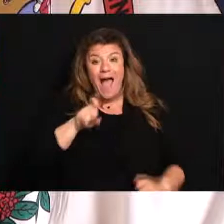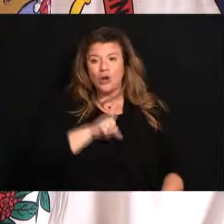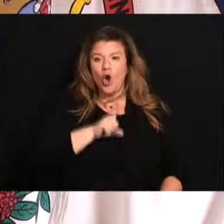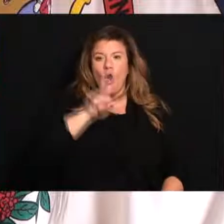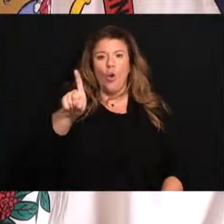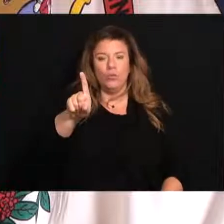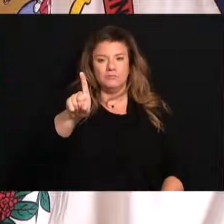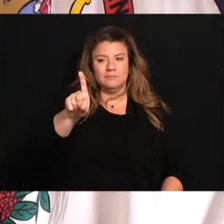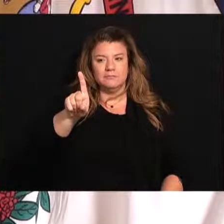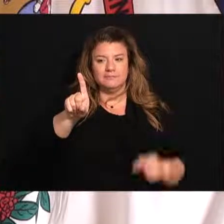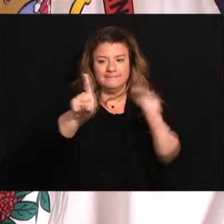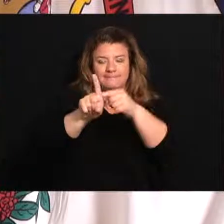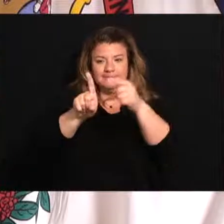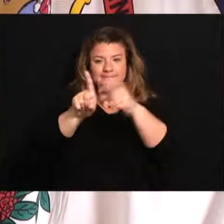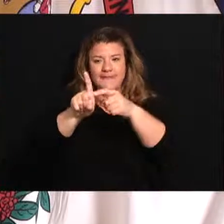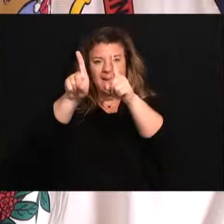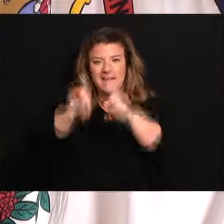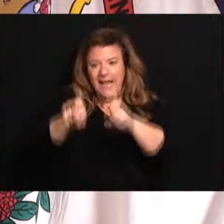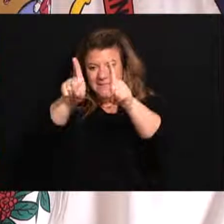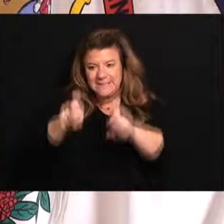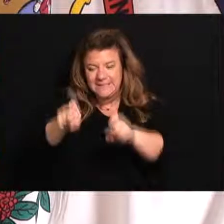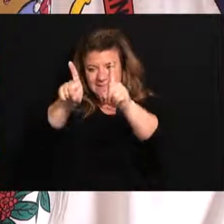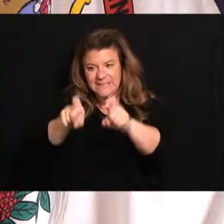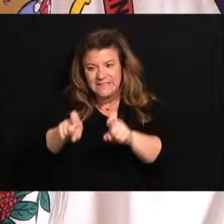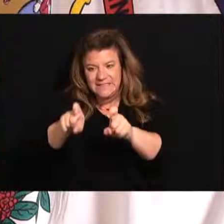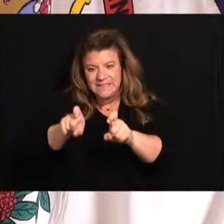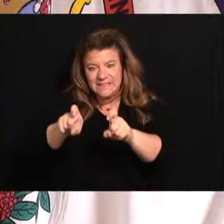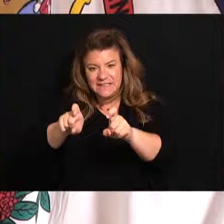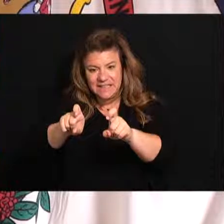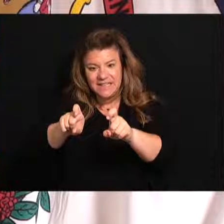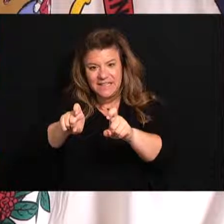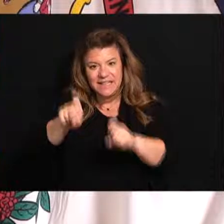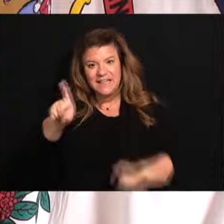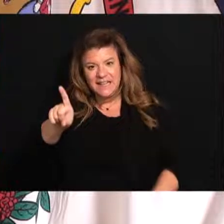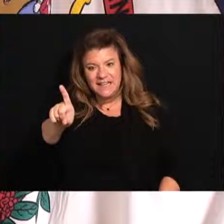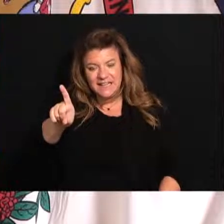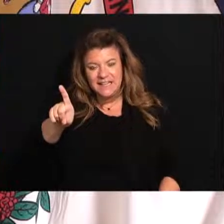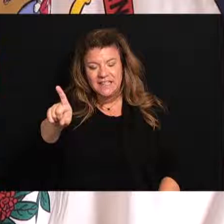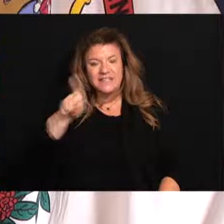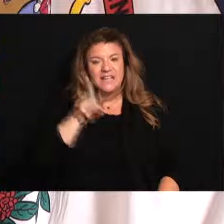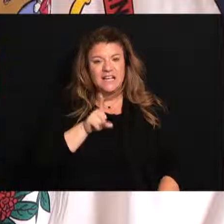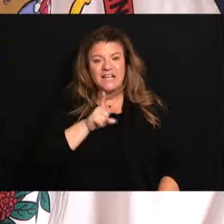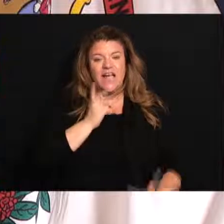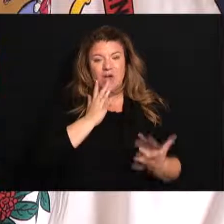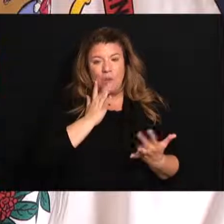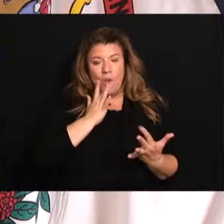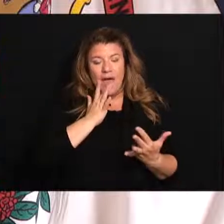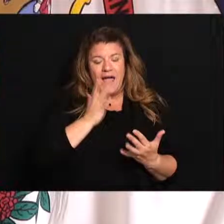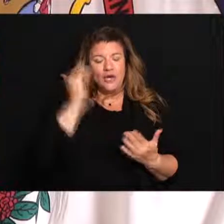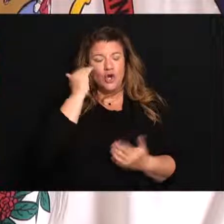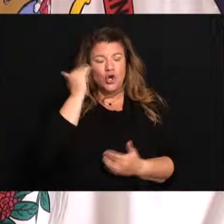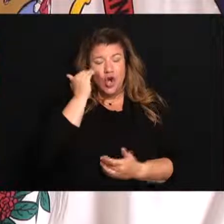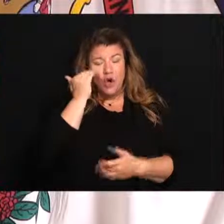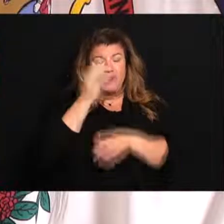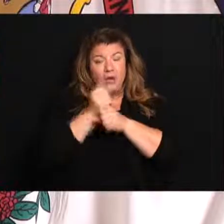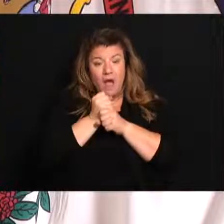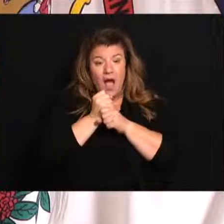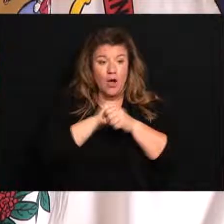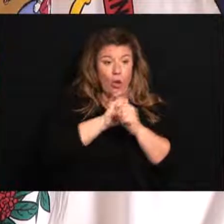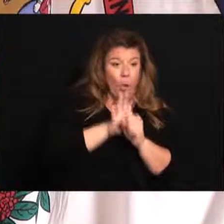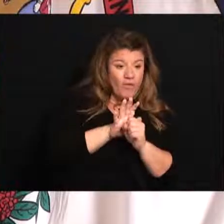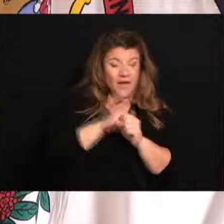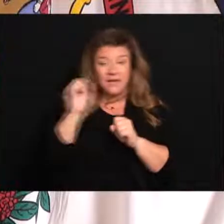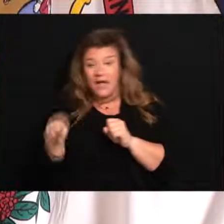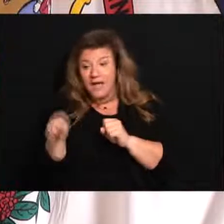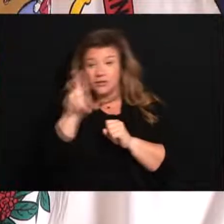somewhere, get a test and everything in order to figure out, if they've got COVID, they don't have COVID,